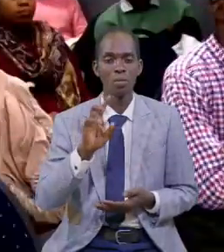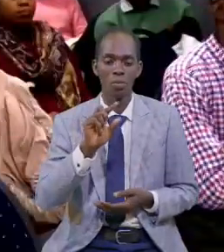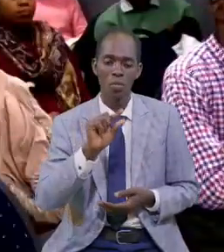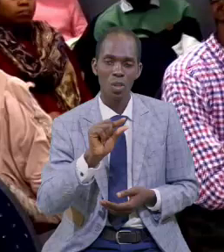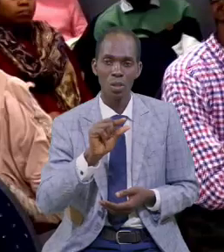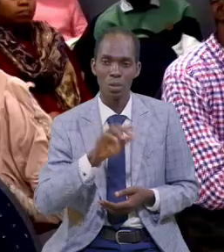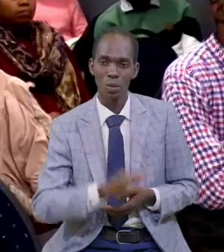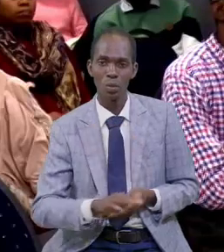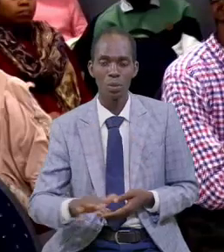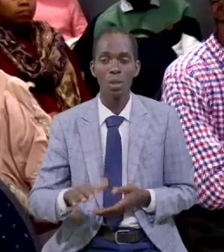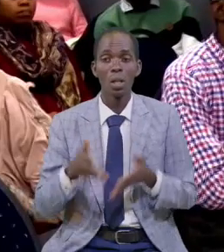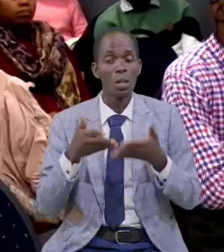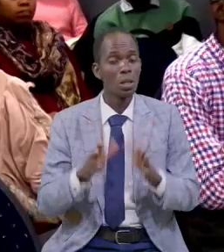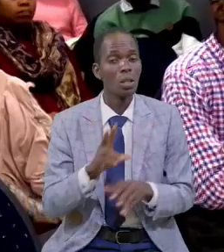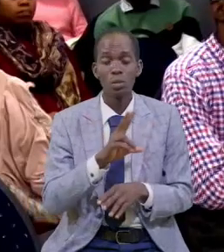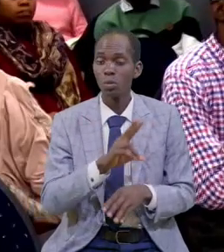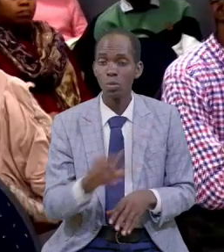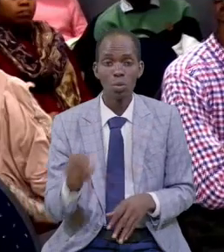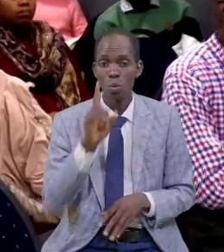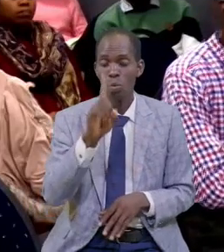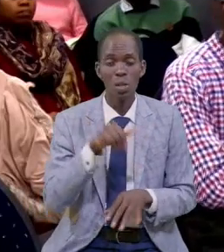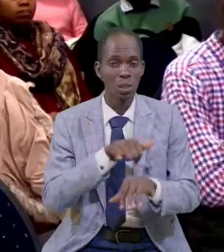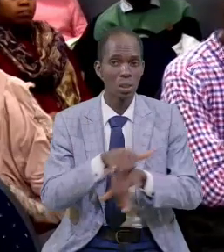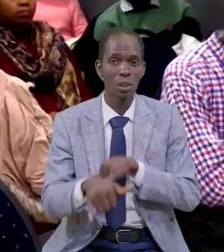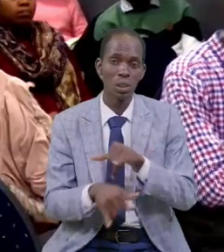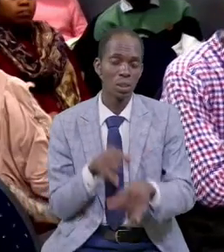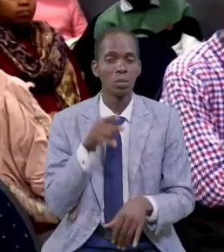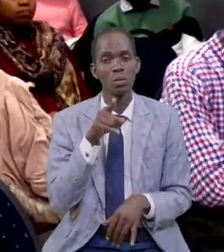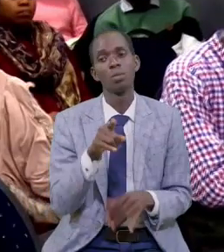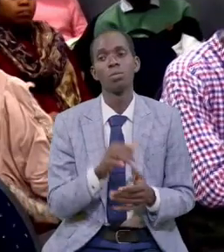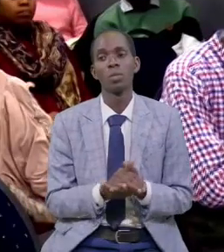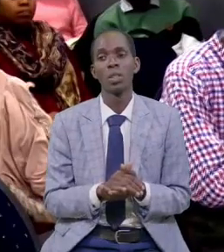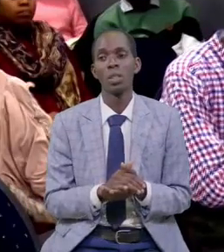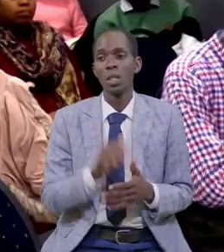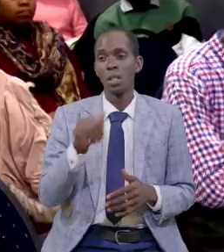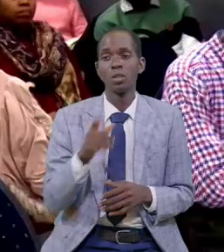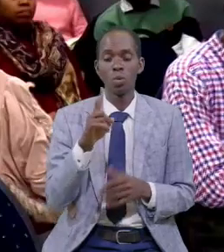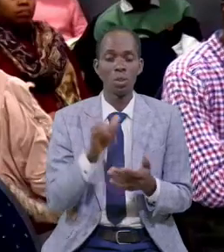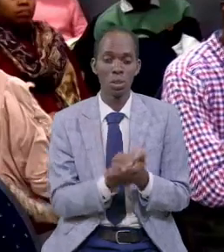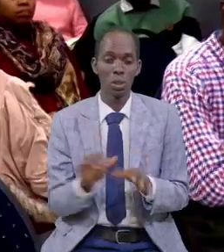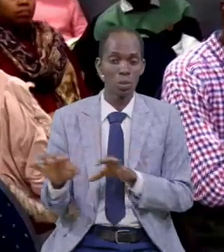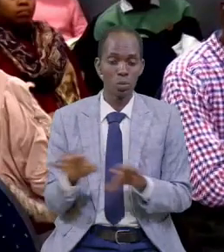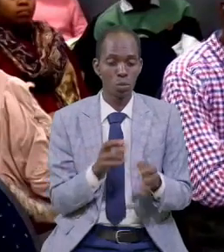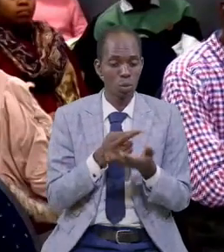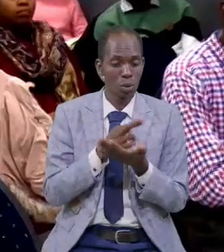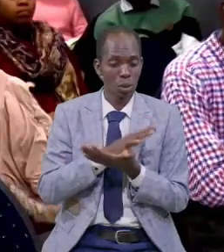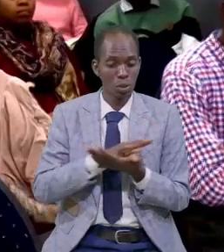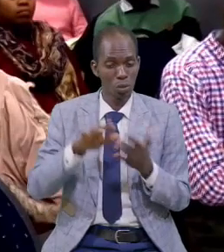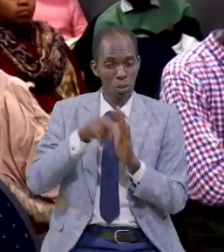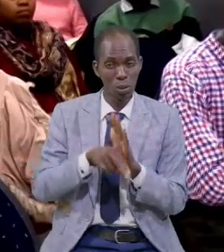no man deceive you. He that doeth righteousness is righteous, even